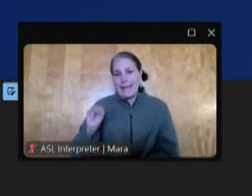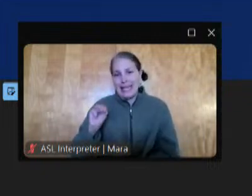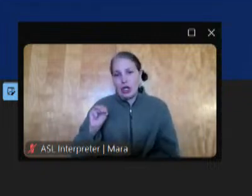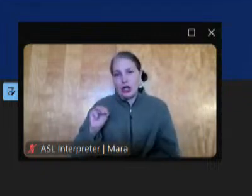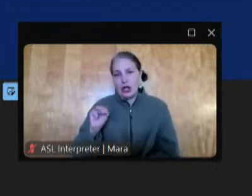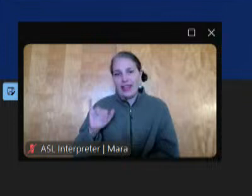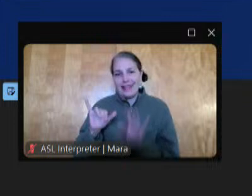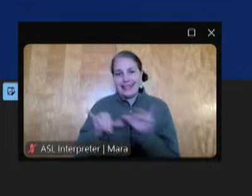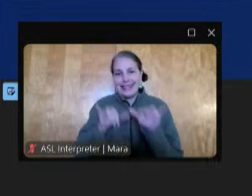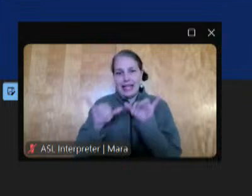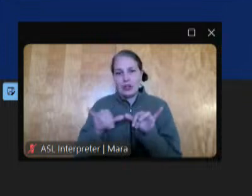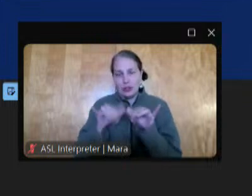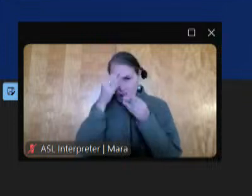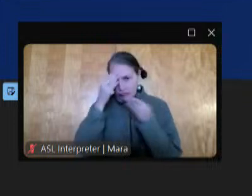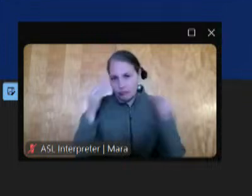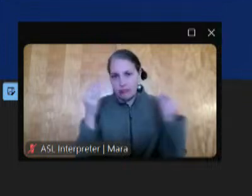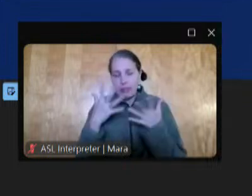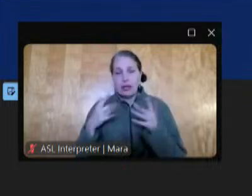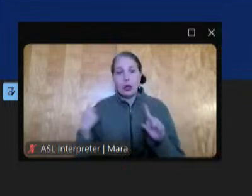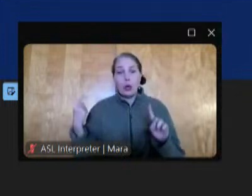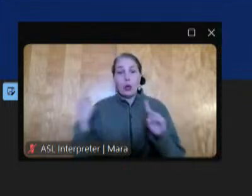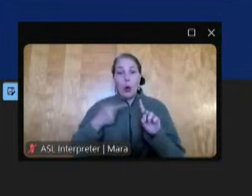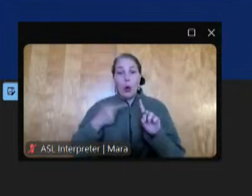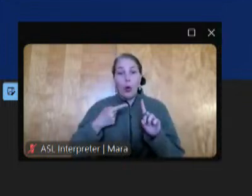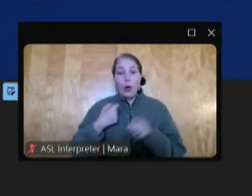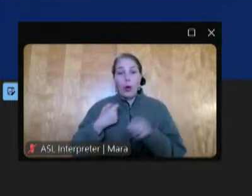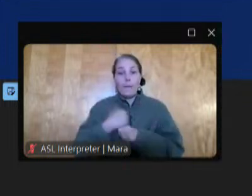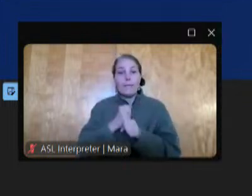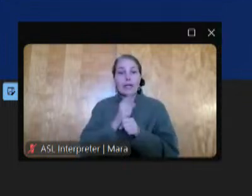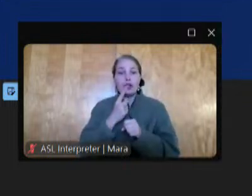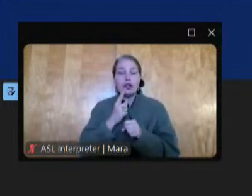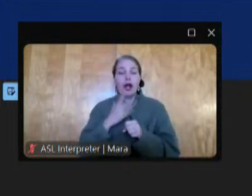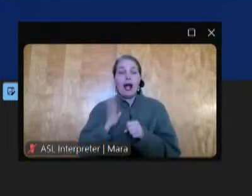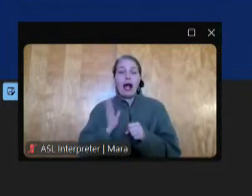assure you that that's the goal is to make sure we have healthy air quality.